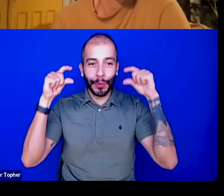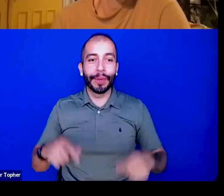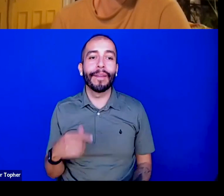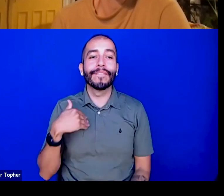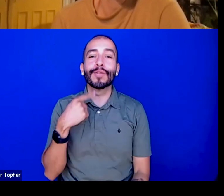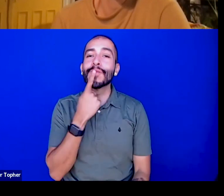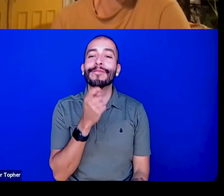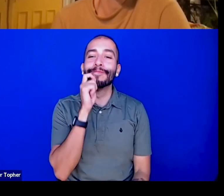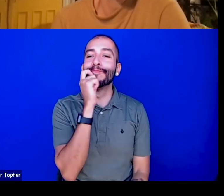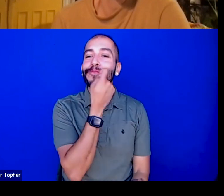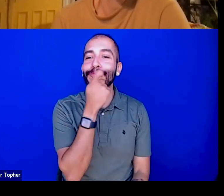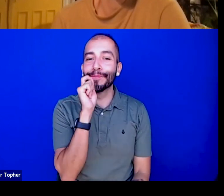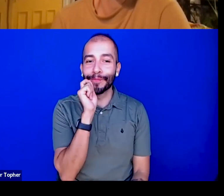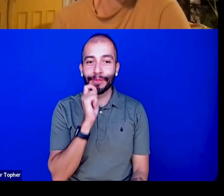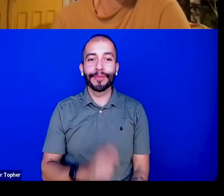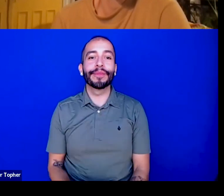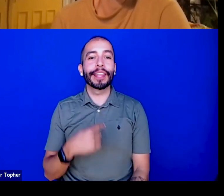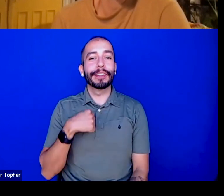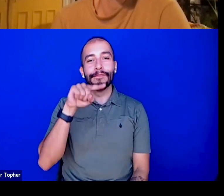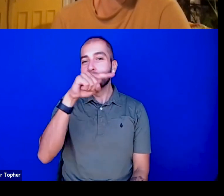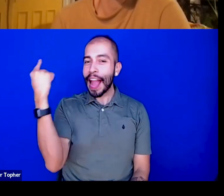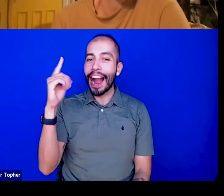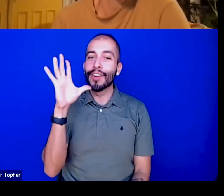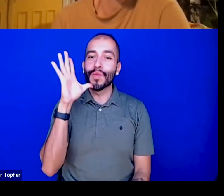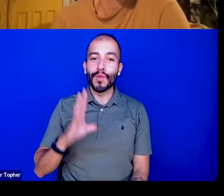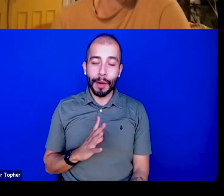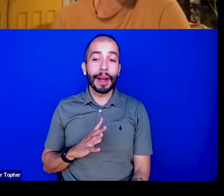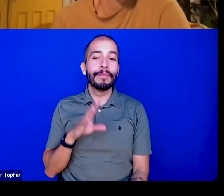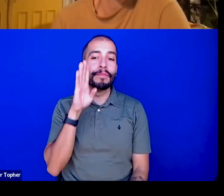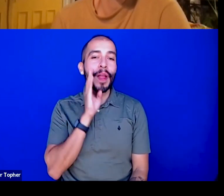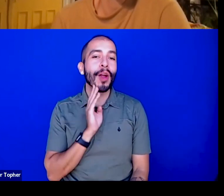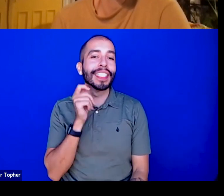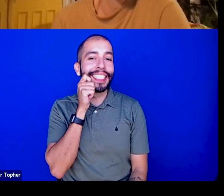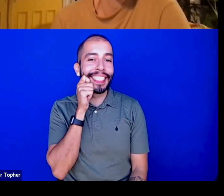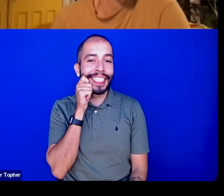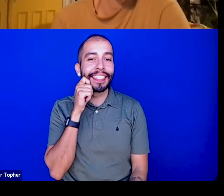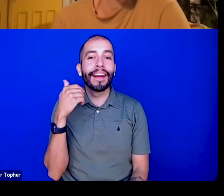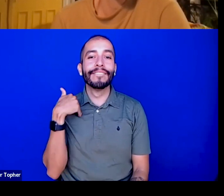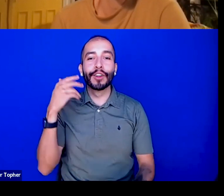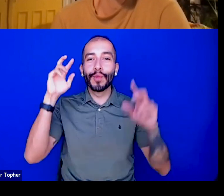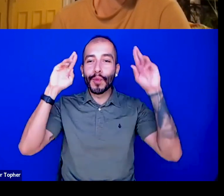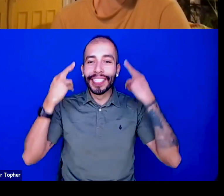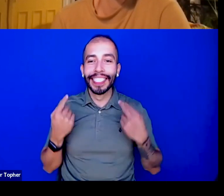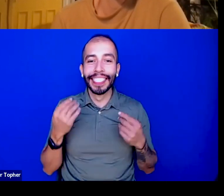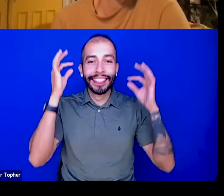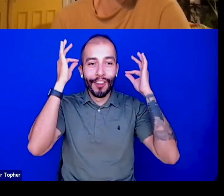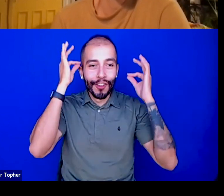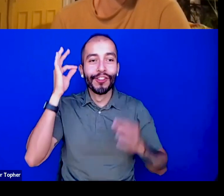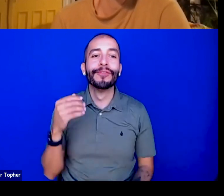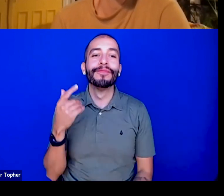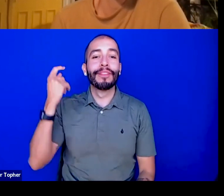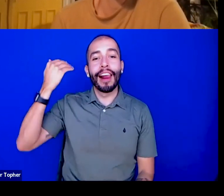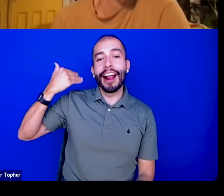brown skin, twisted hair coming down to my right side with a tan shirt,